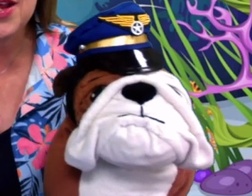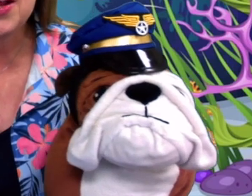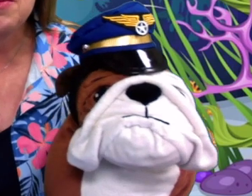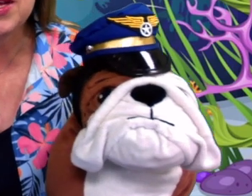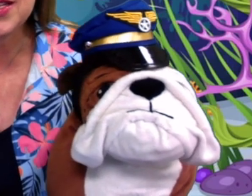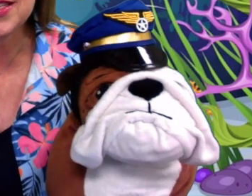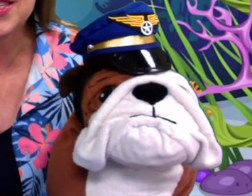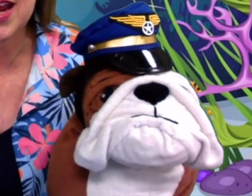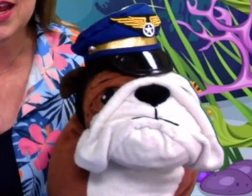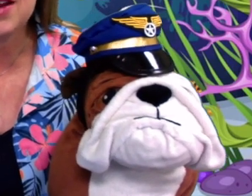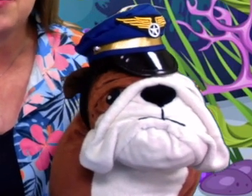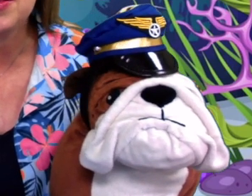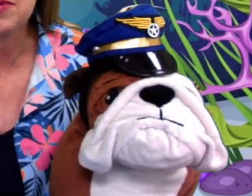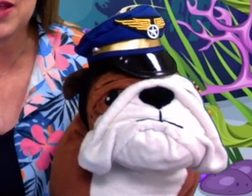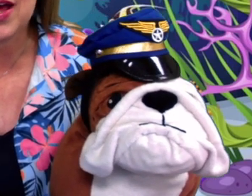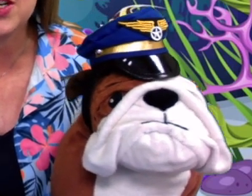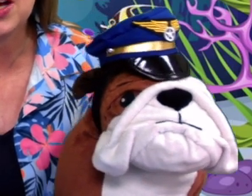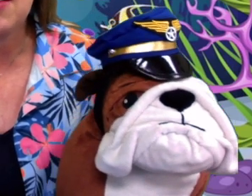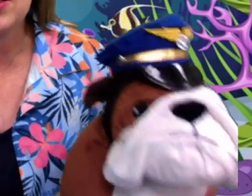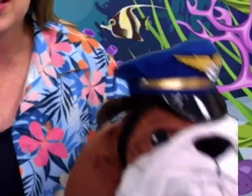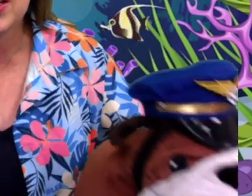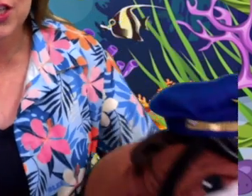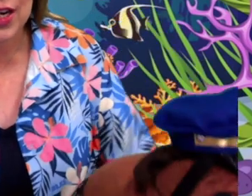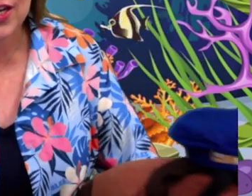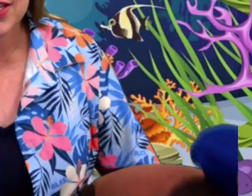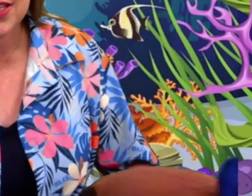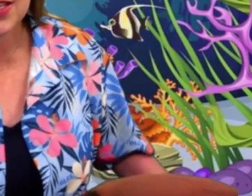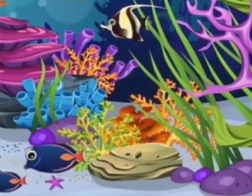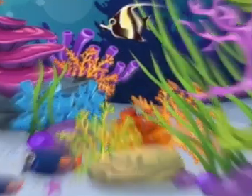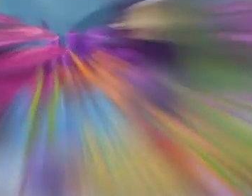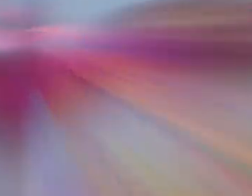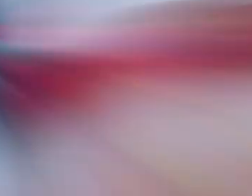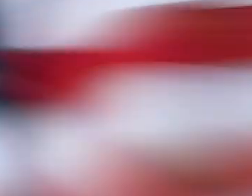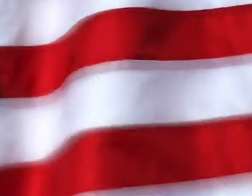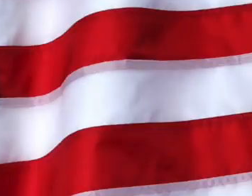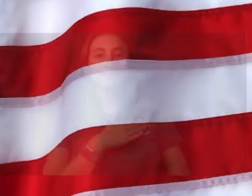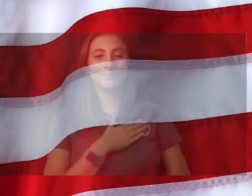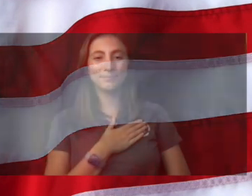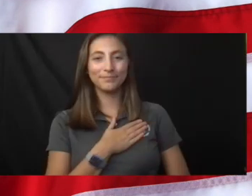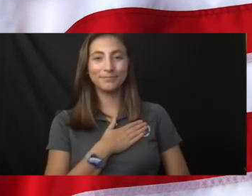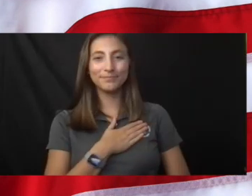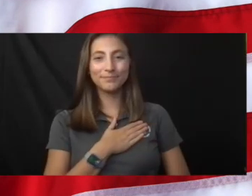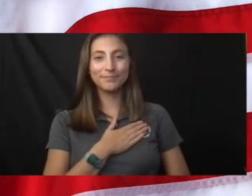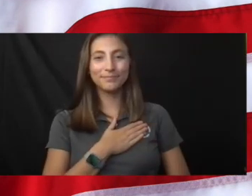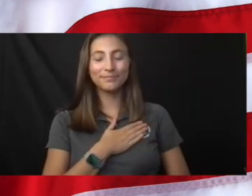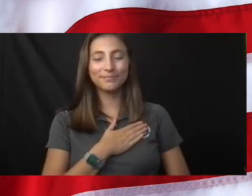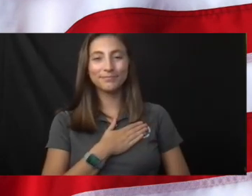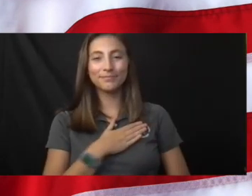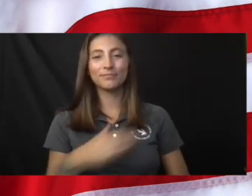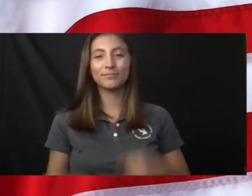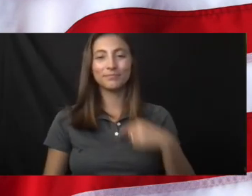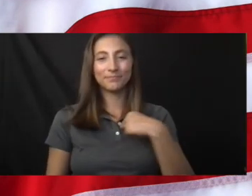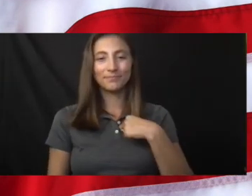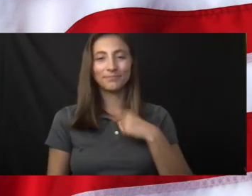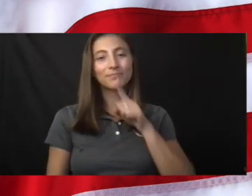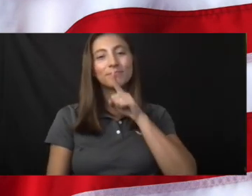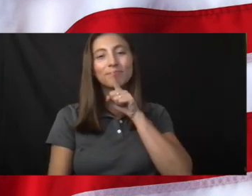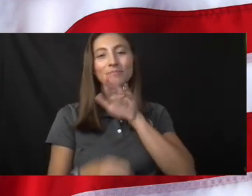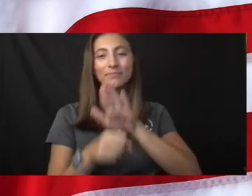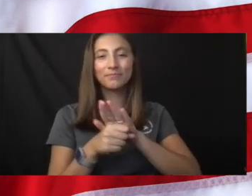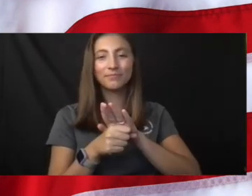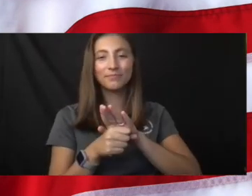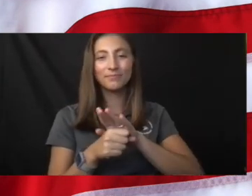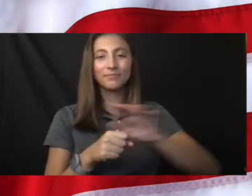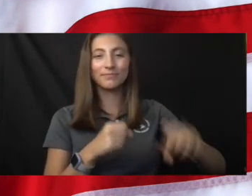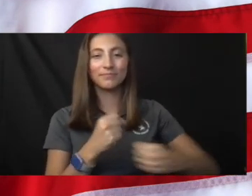started. Please stand for the Pledge of Allegiance. I pledge allegiance to